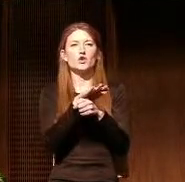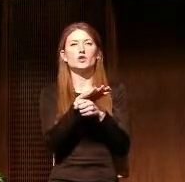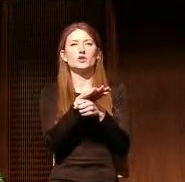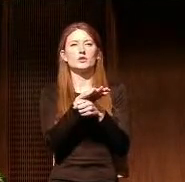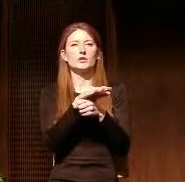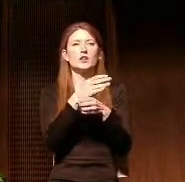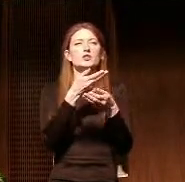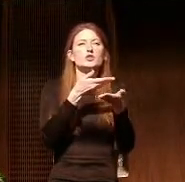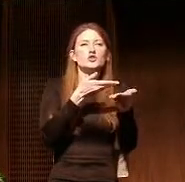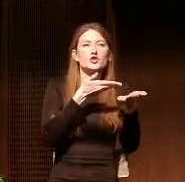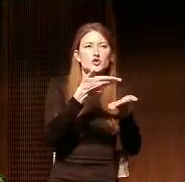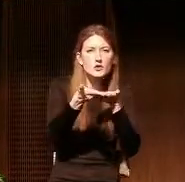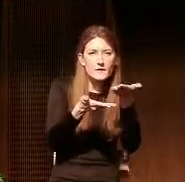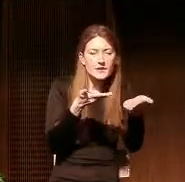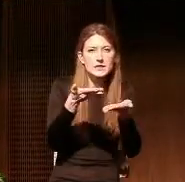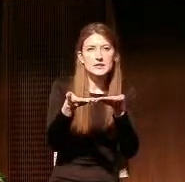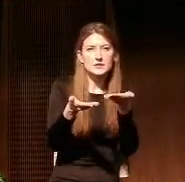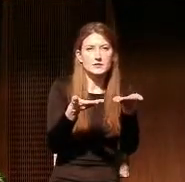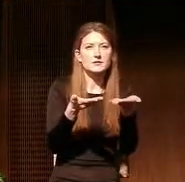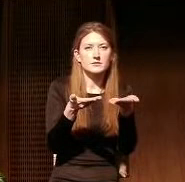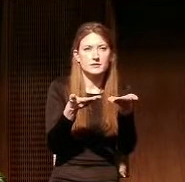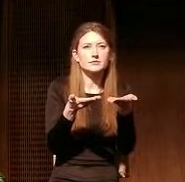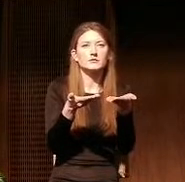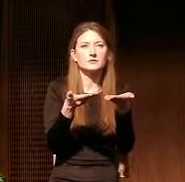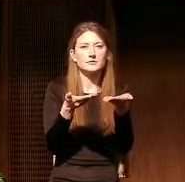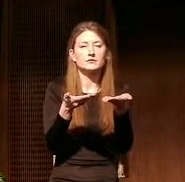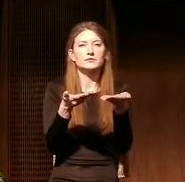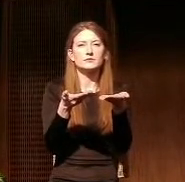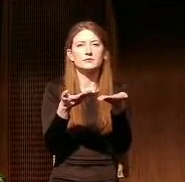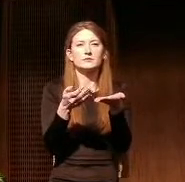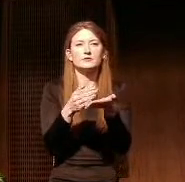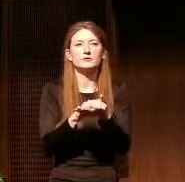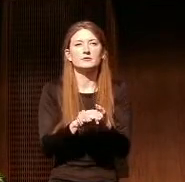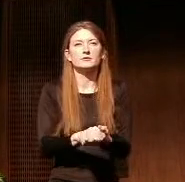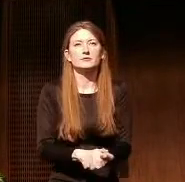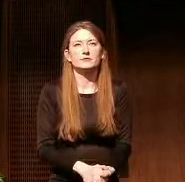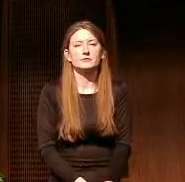service in behalf of the master.